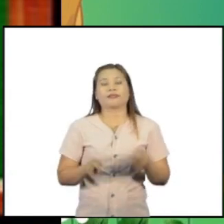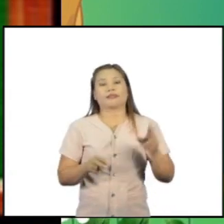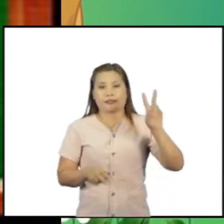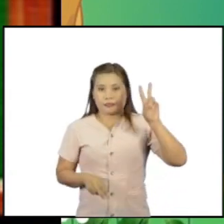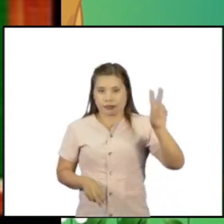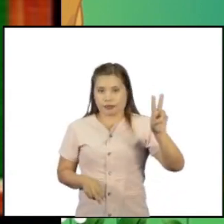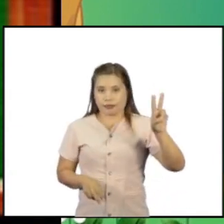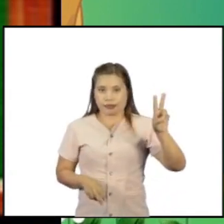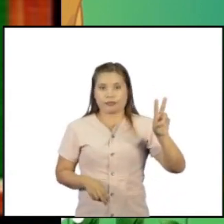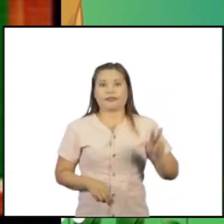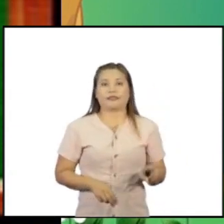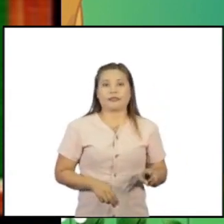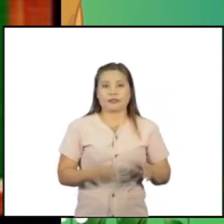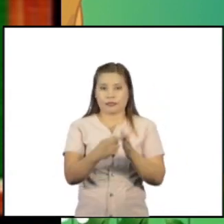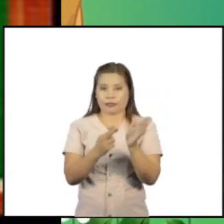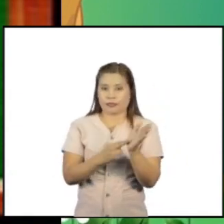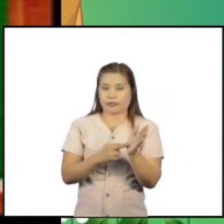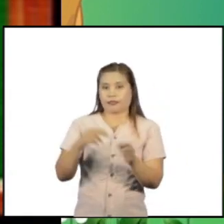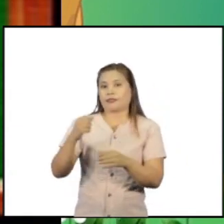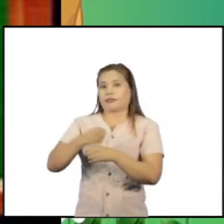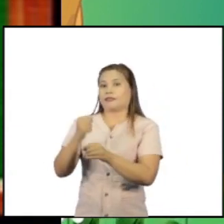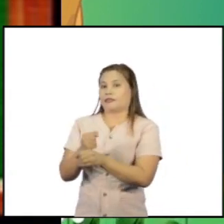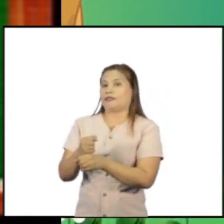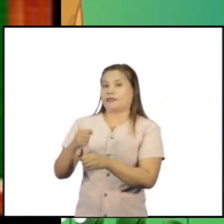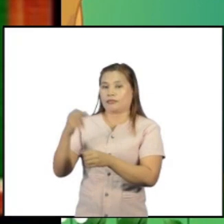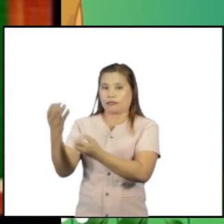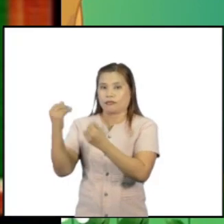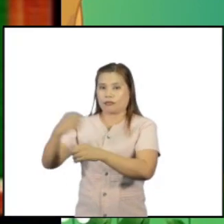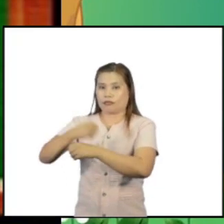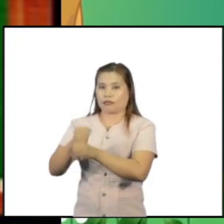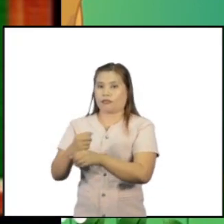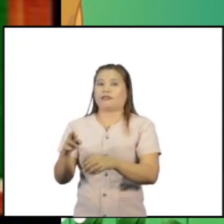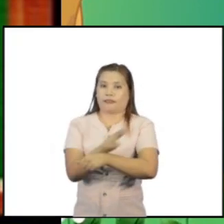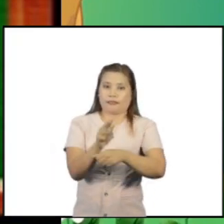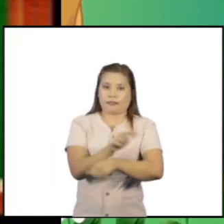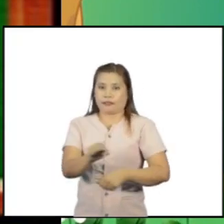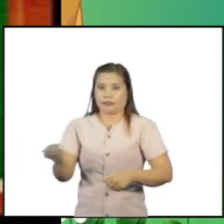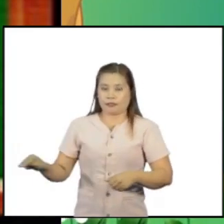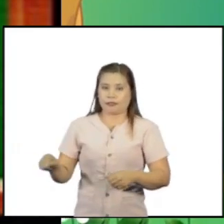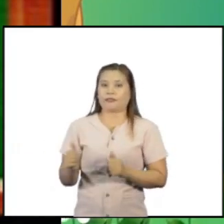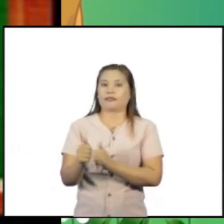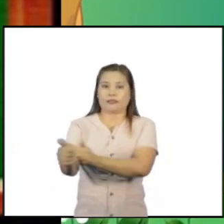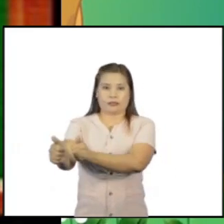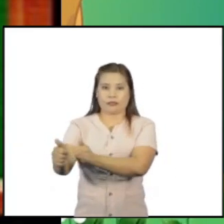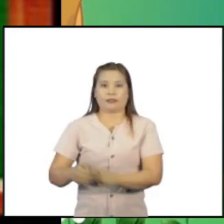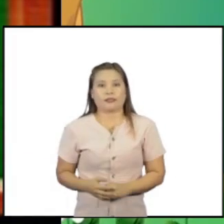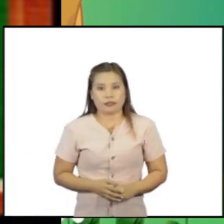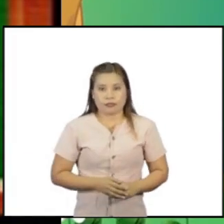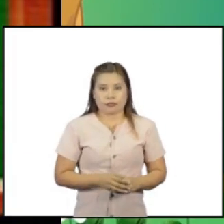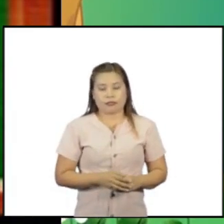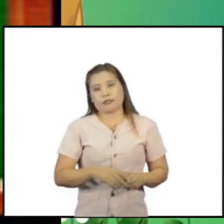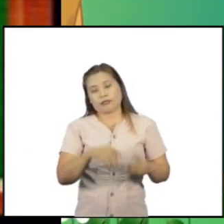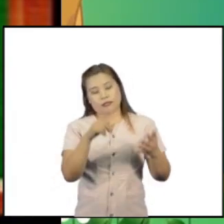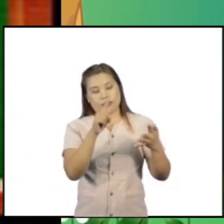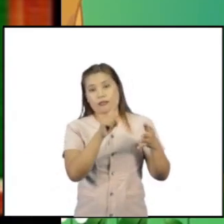Number 2, the rules in forming the plural form of the regular nouns are the following.